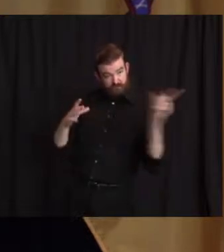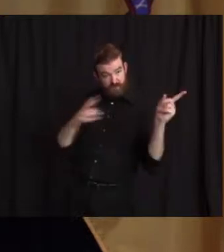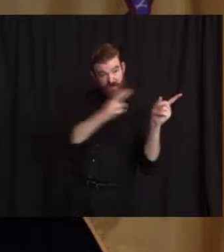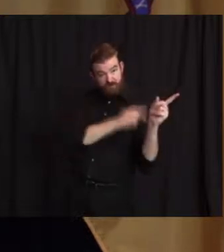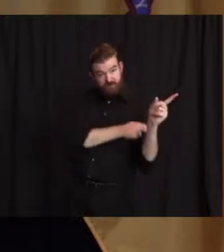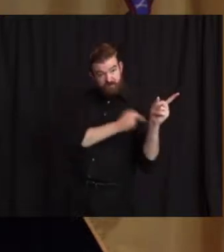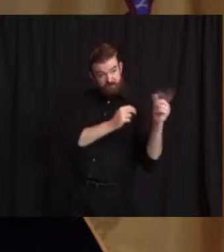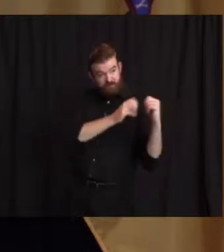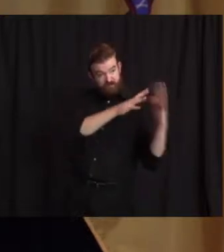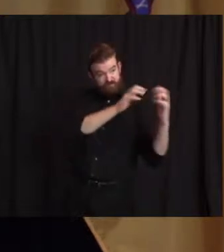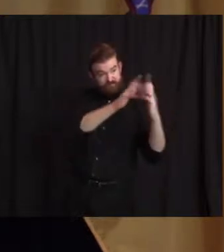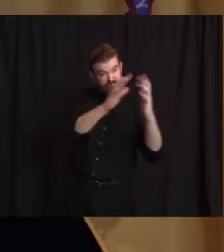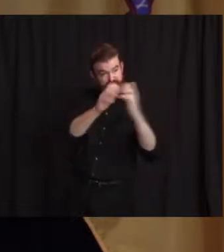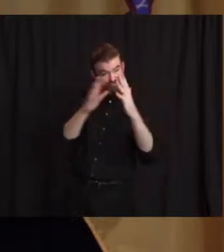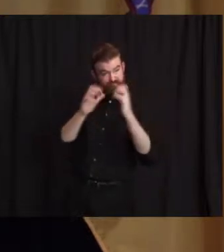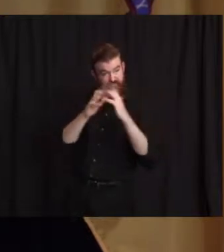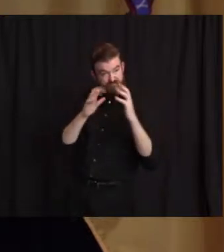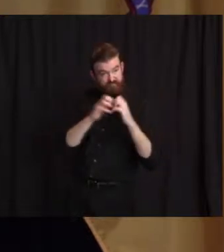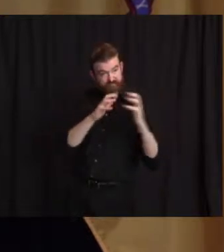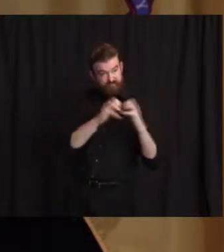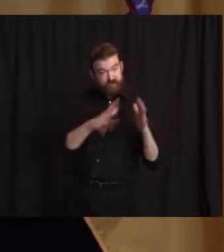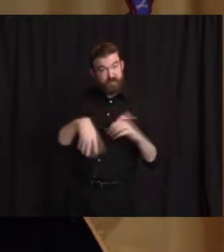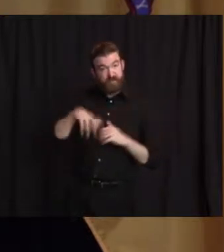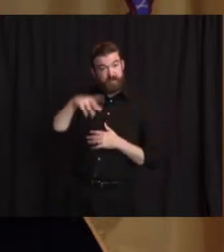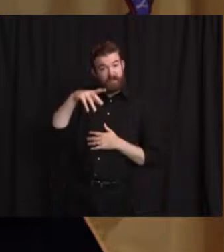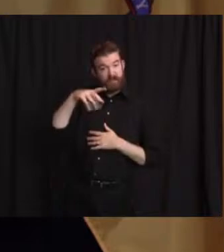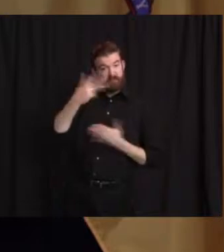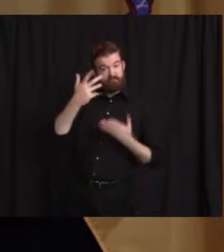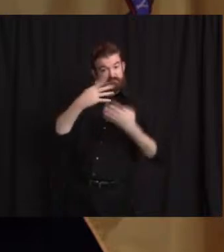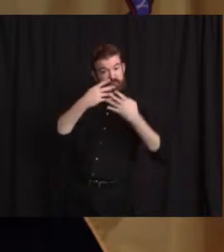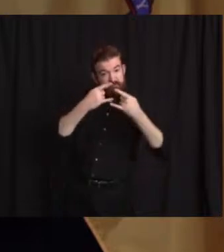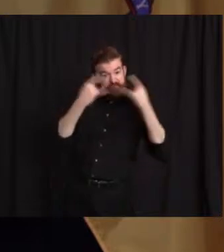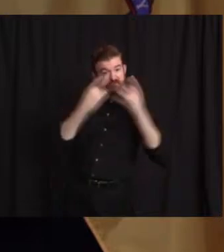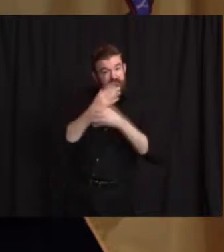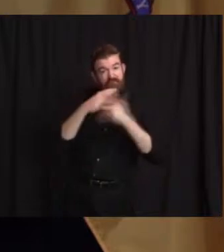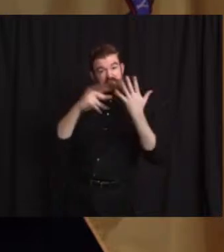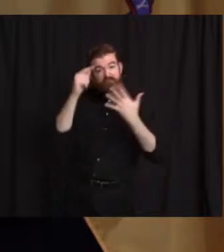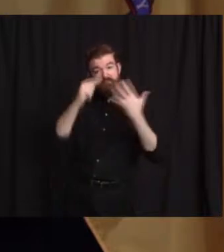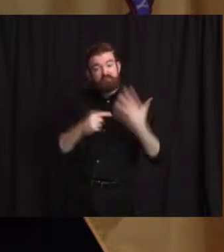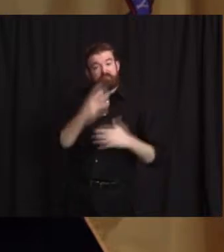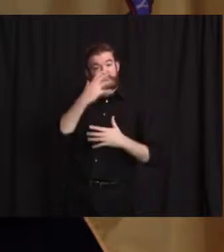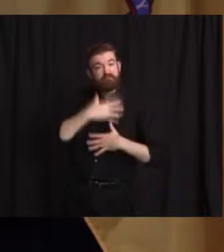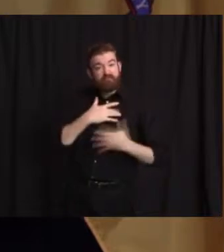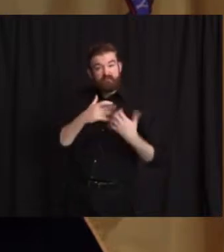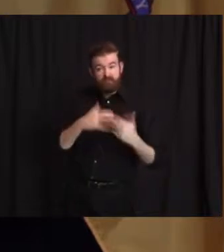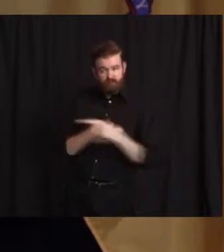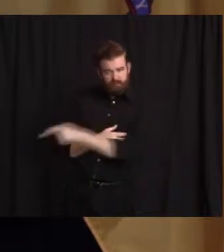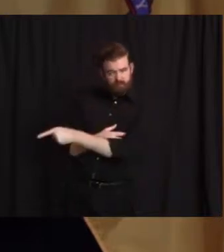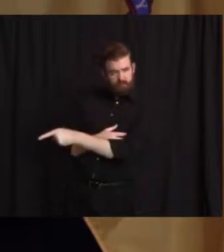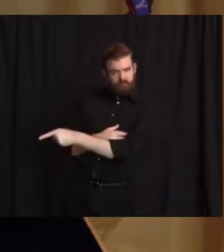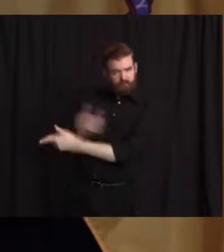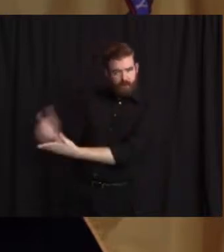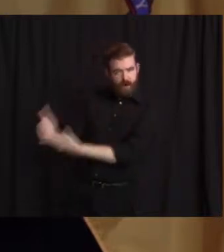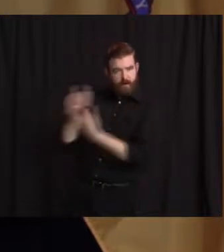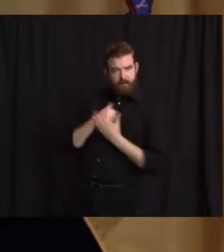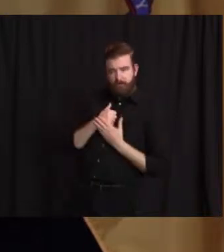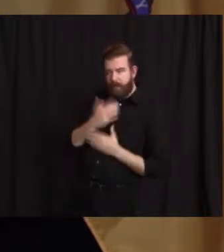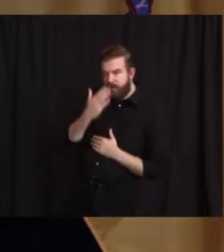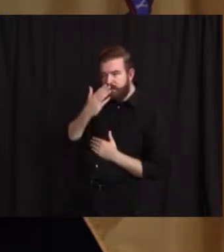gotten PPE and ventilators without that collective effort from all entities in Treasury. And I